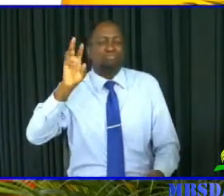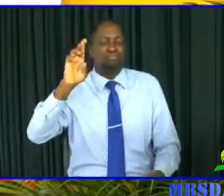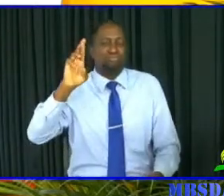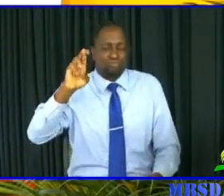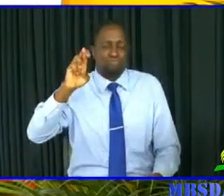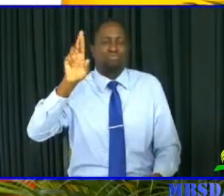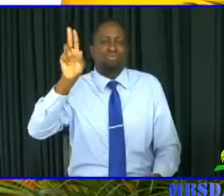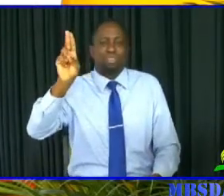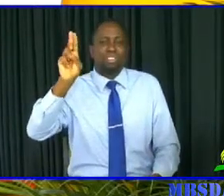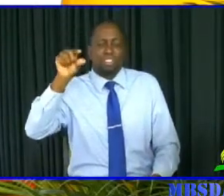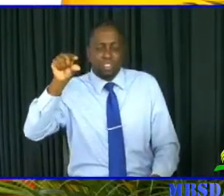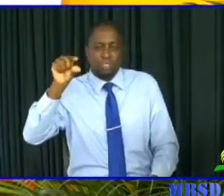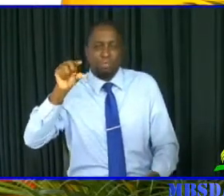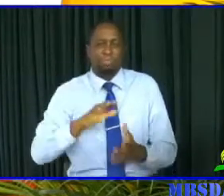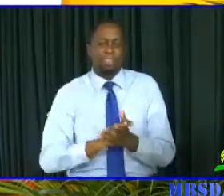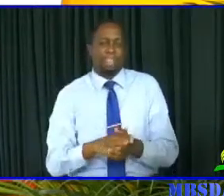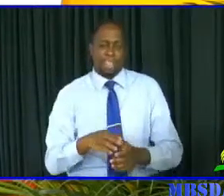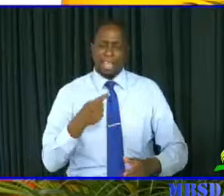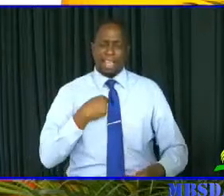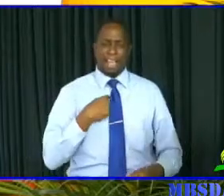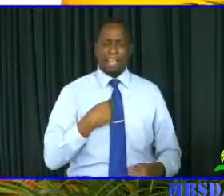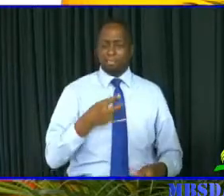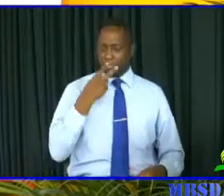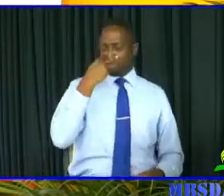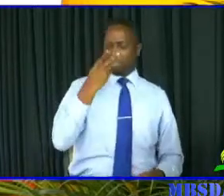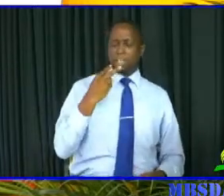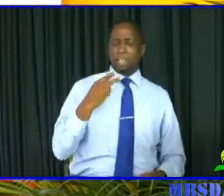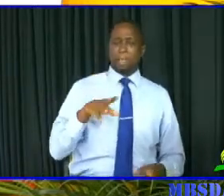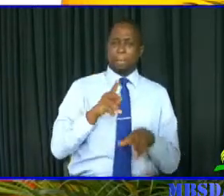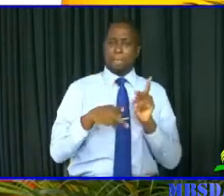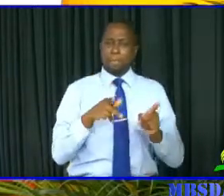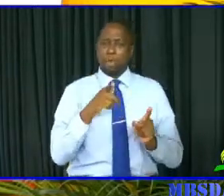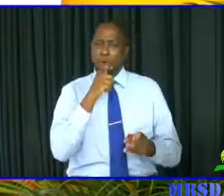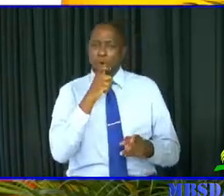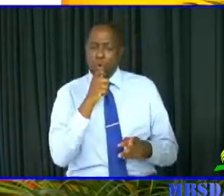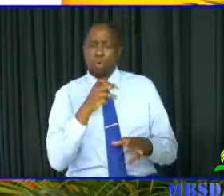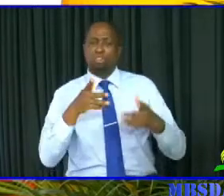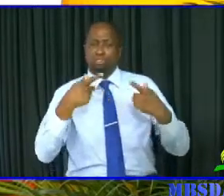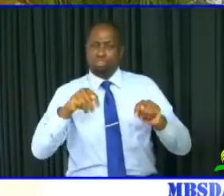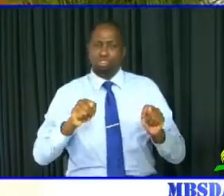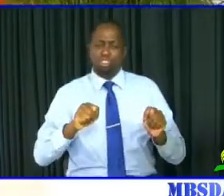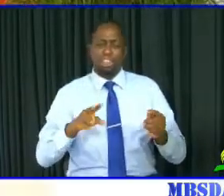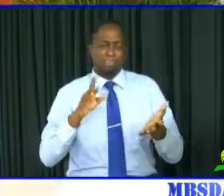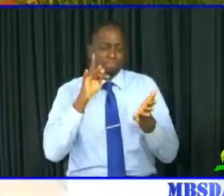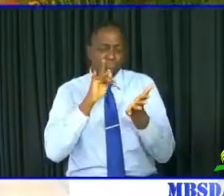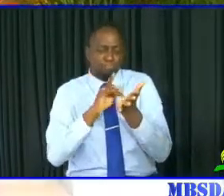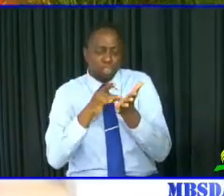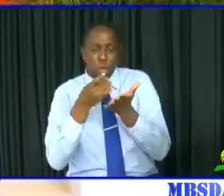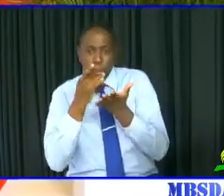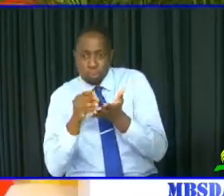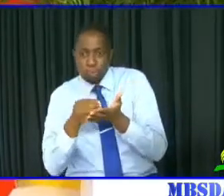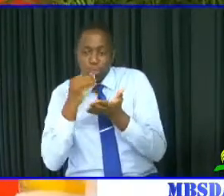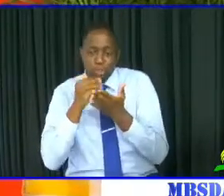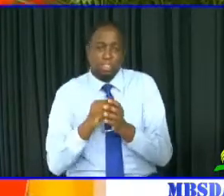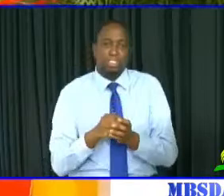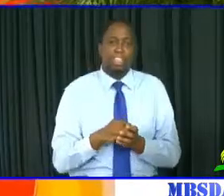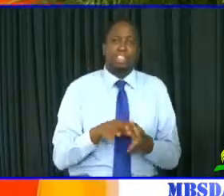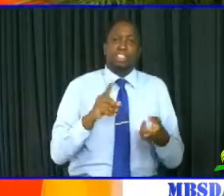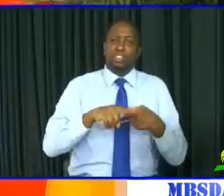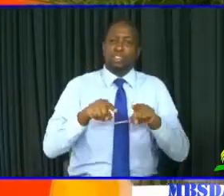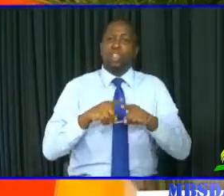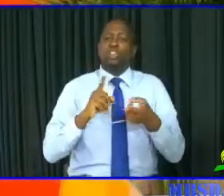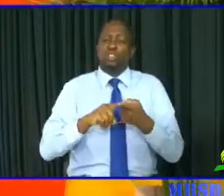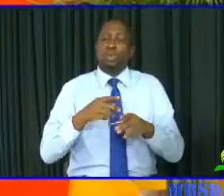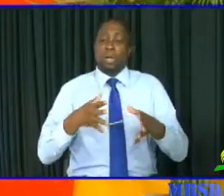seen people who would have swallowed. I've seen people who would have swallowed drugs in order to get a better life.